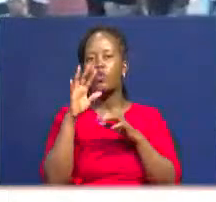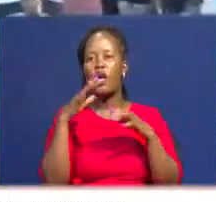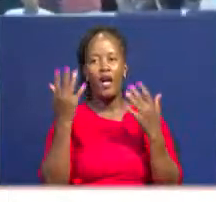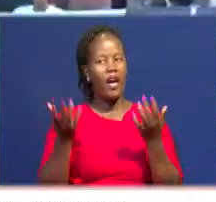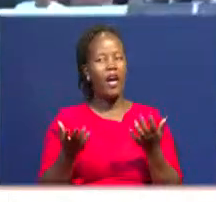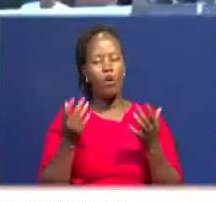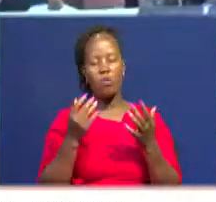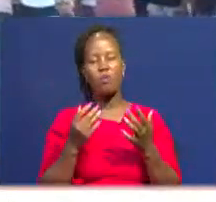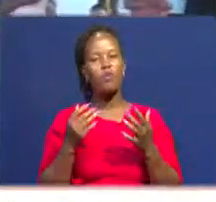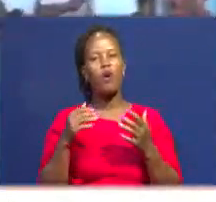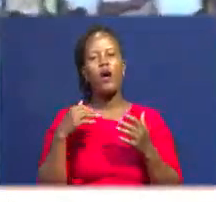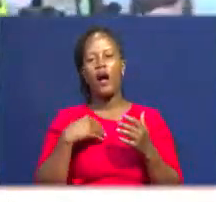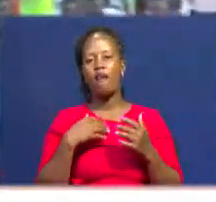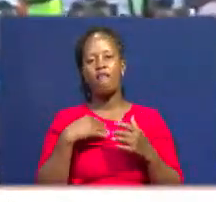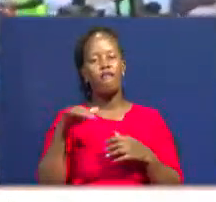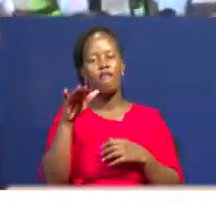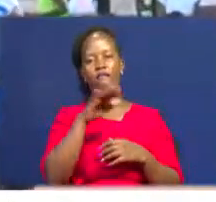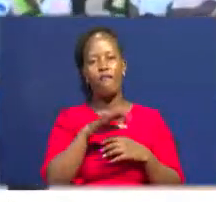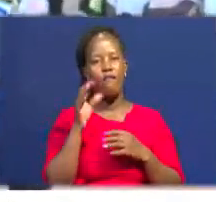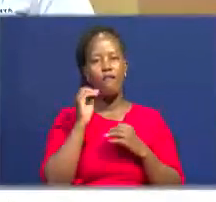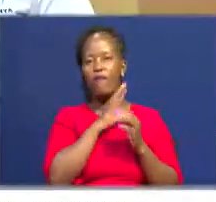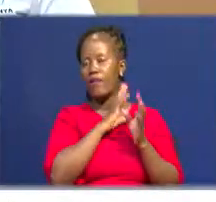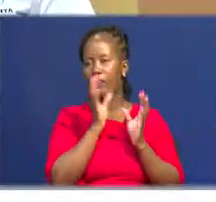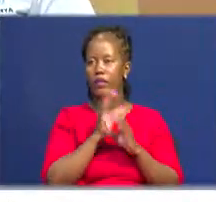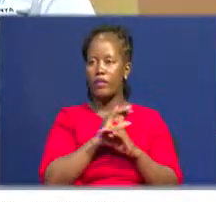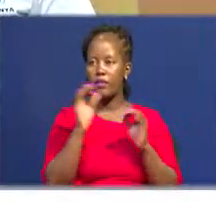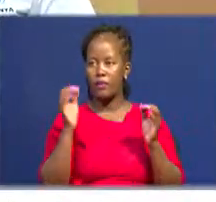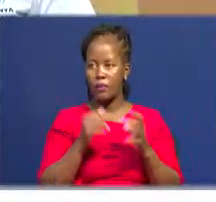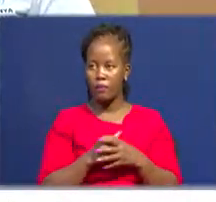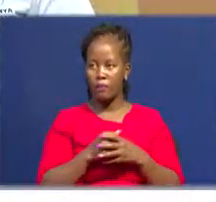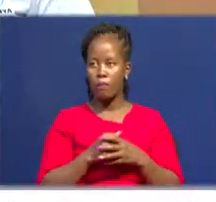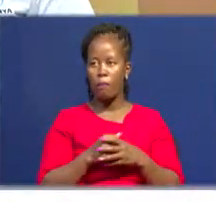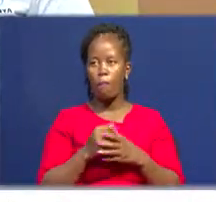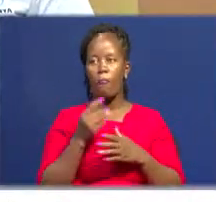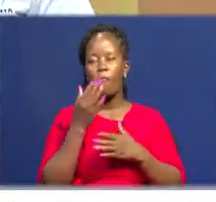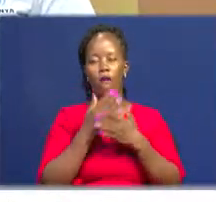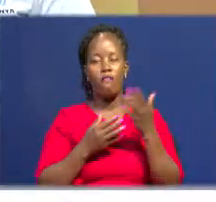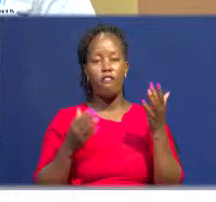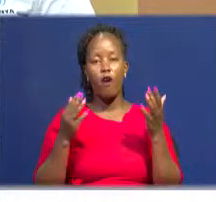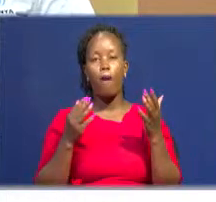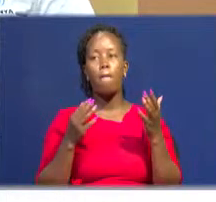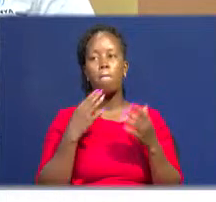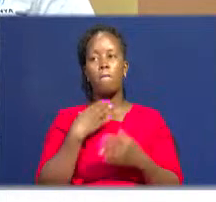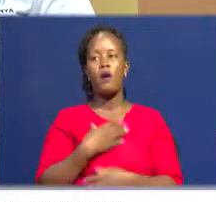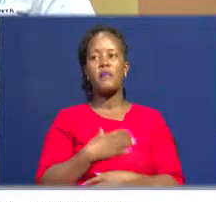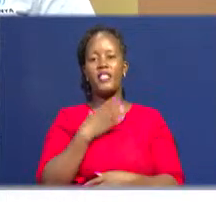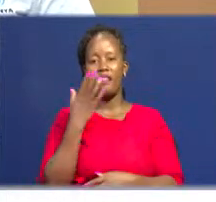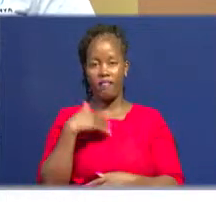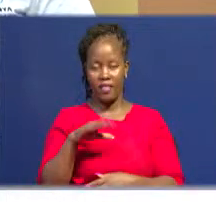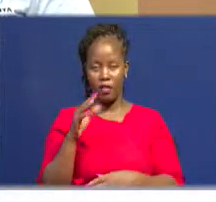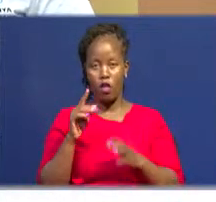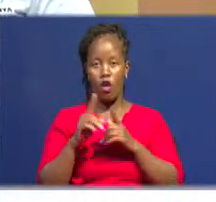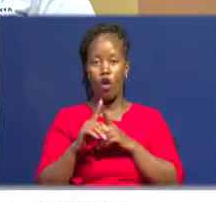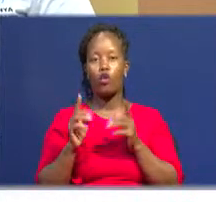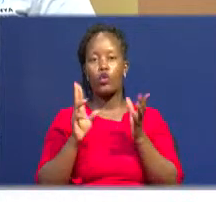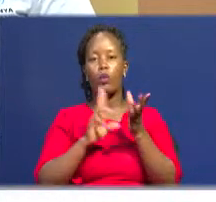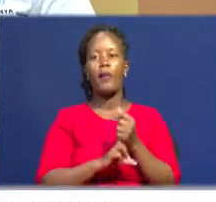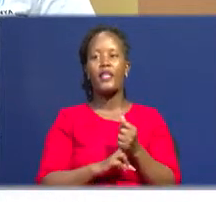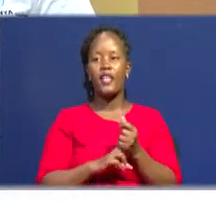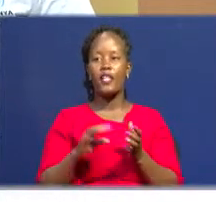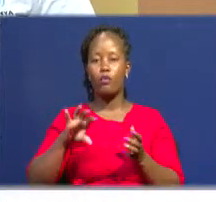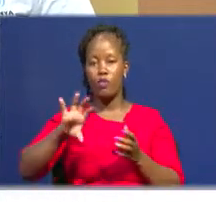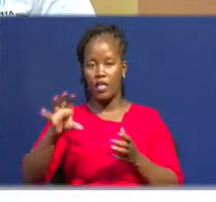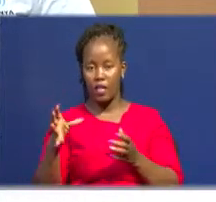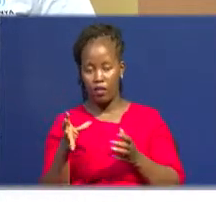noise out? So besides media tours, we're also partnering with the county. So we'll be doing